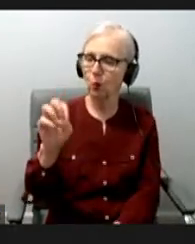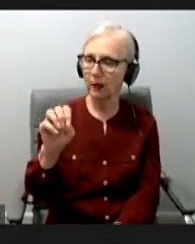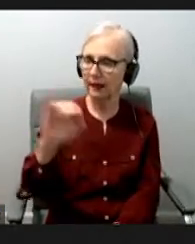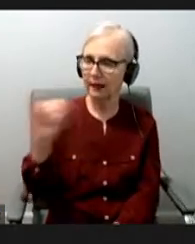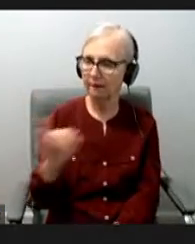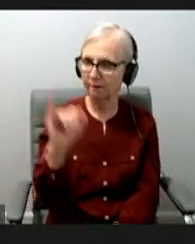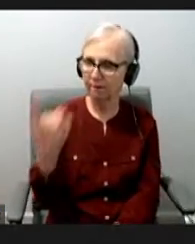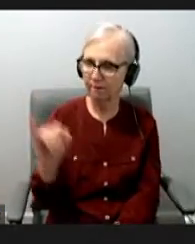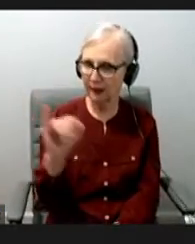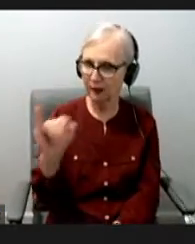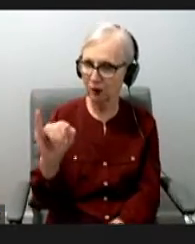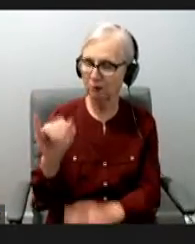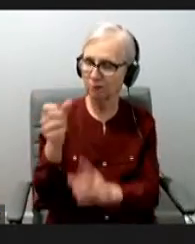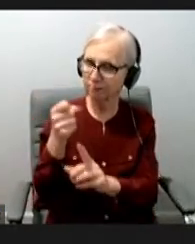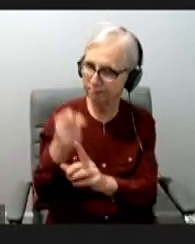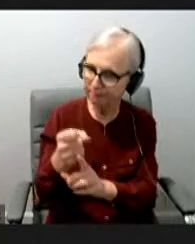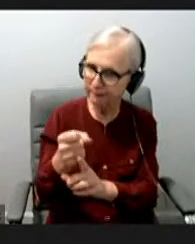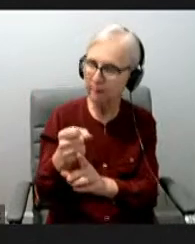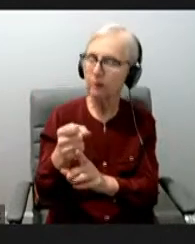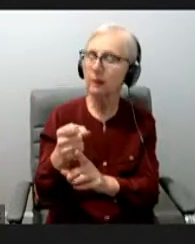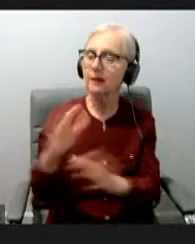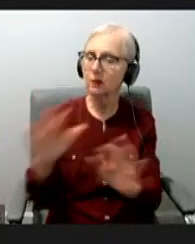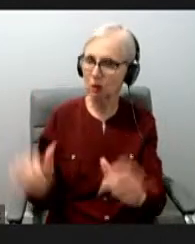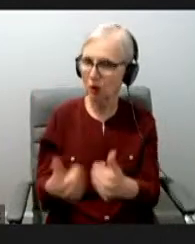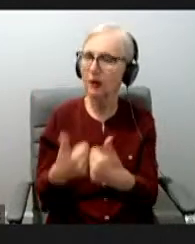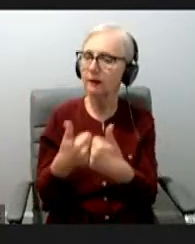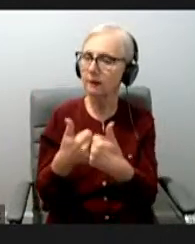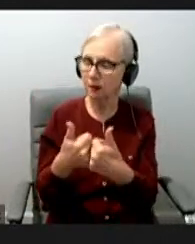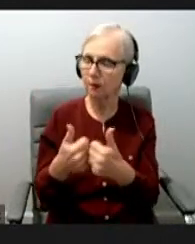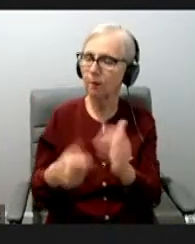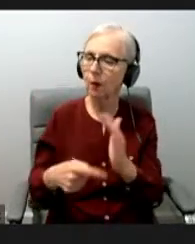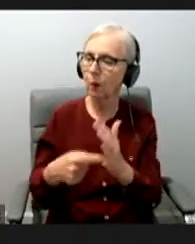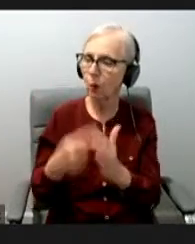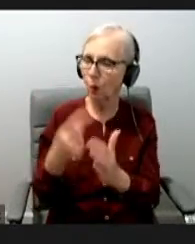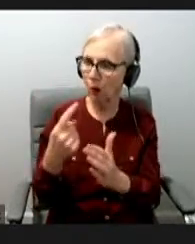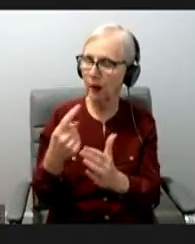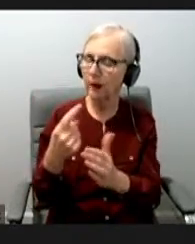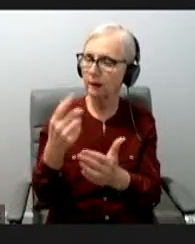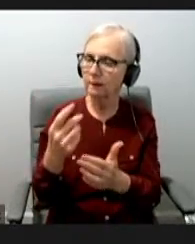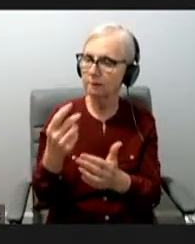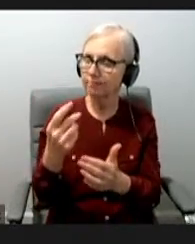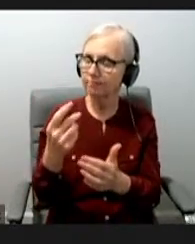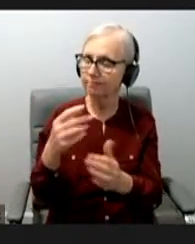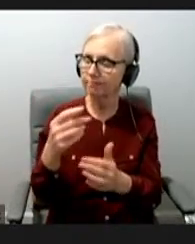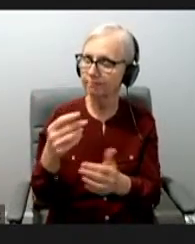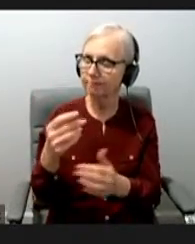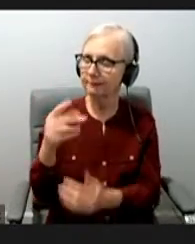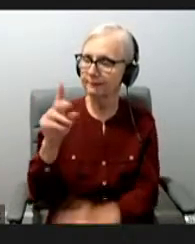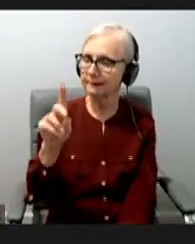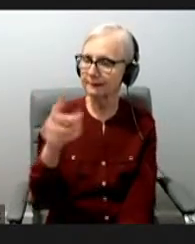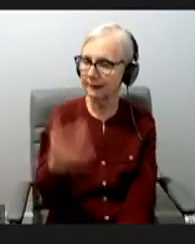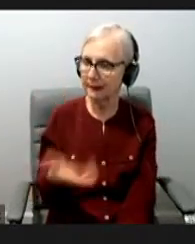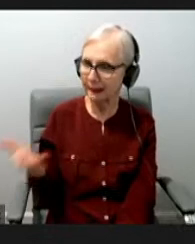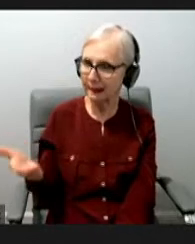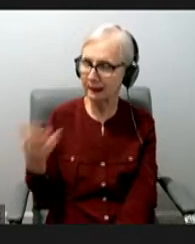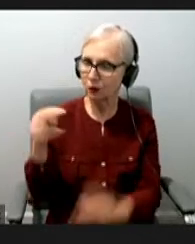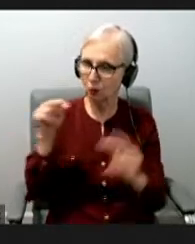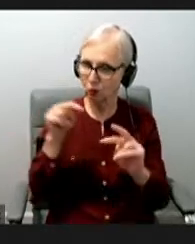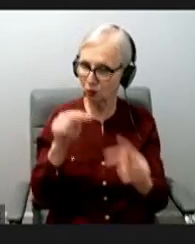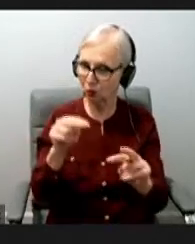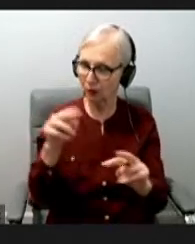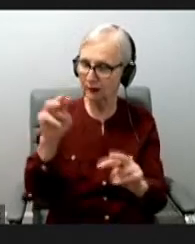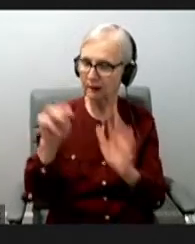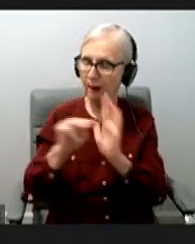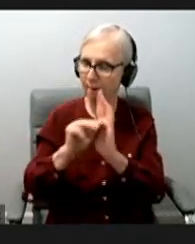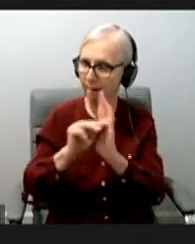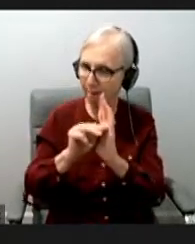that's certainly a challenge. But I would say one source of data that is important to look at would be our modeling data. We have a